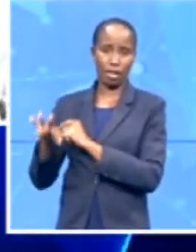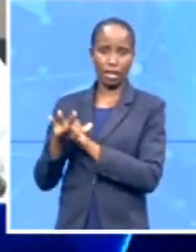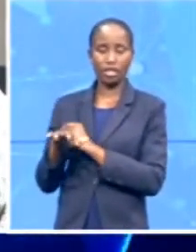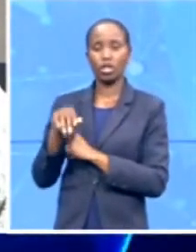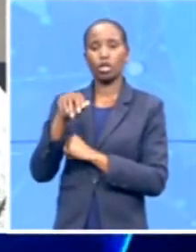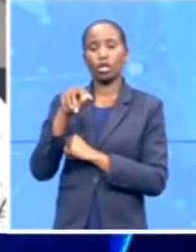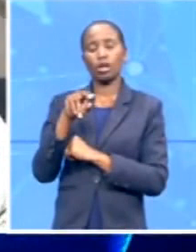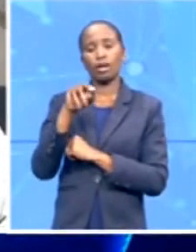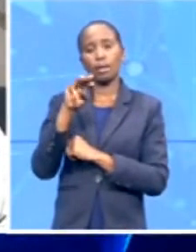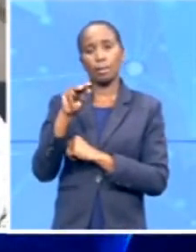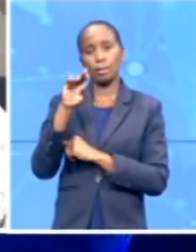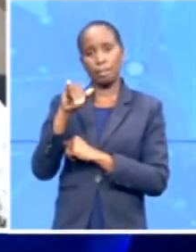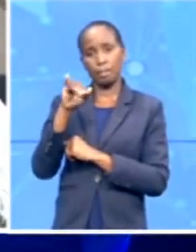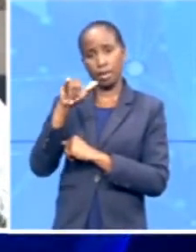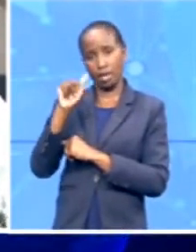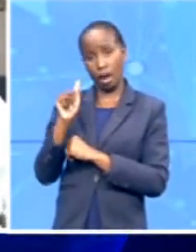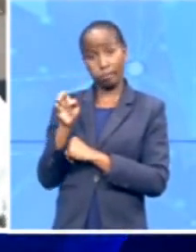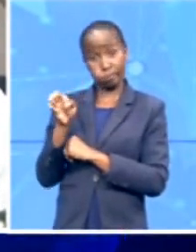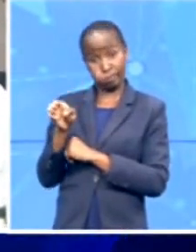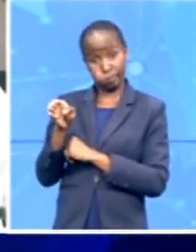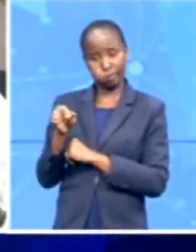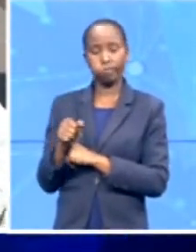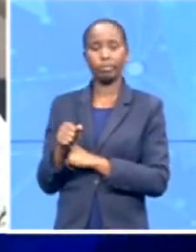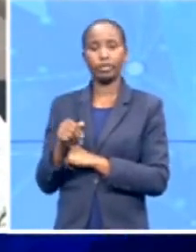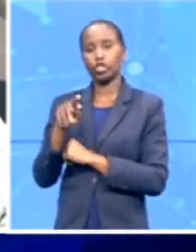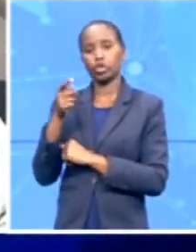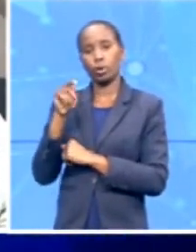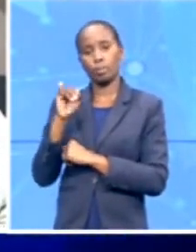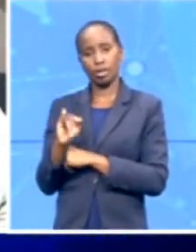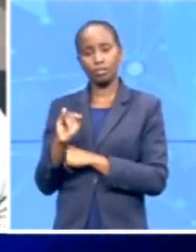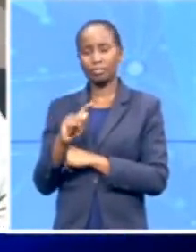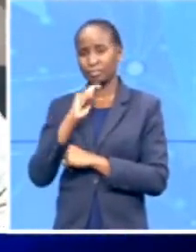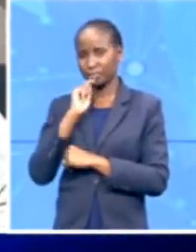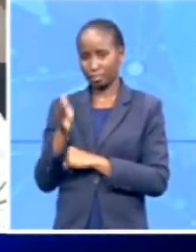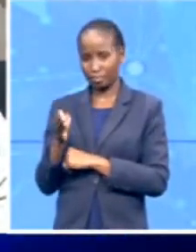a very good morning to you. What's the feeling amongst those you spoke to?